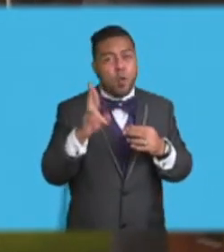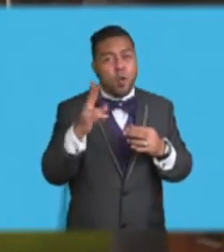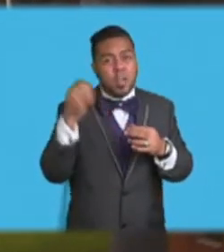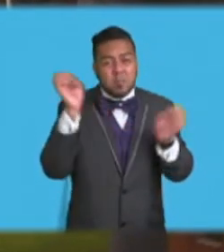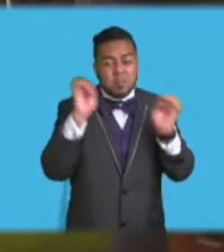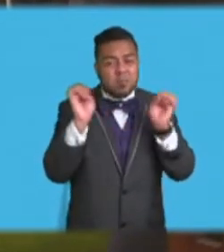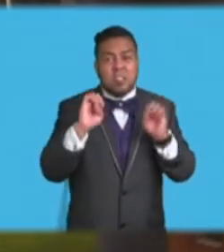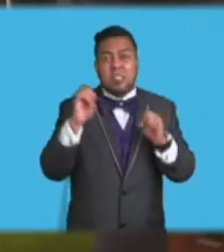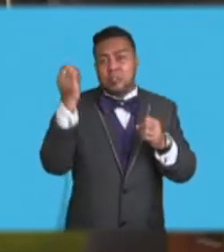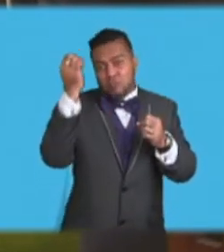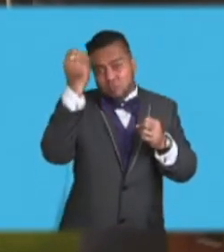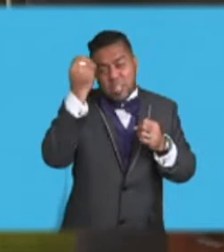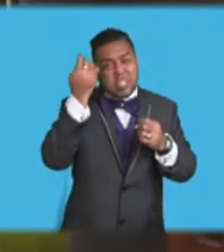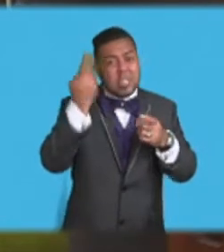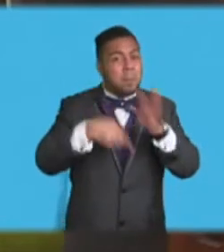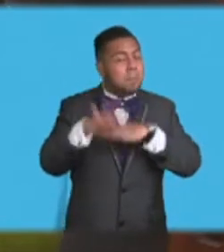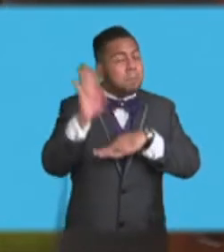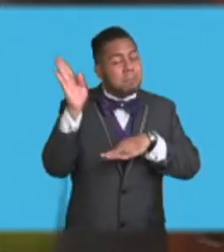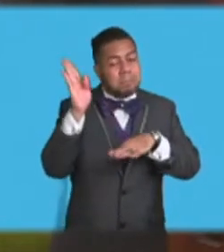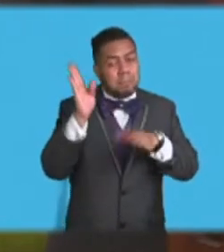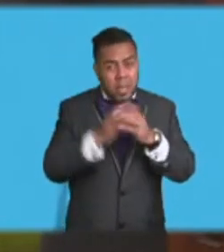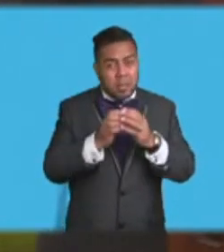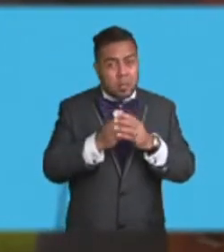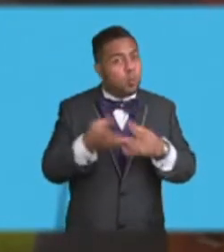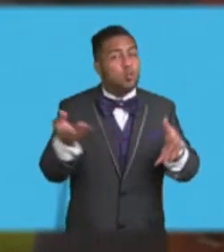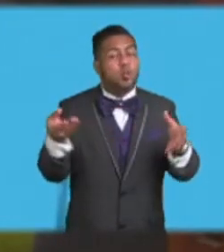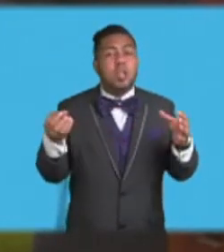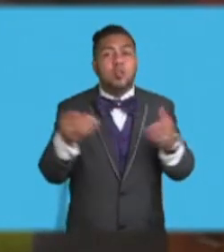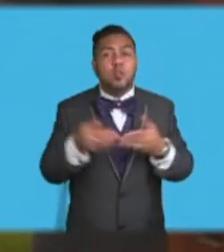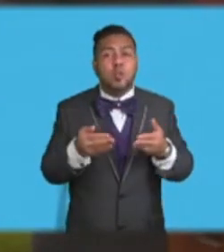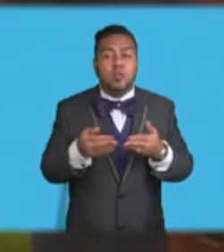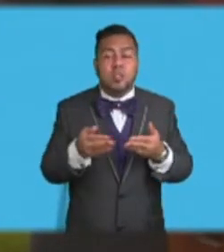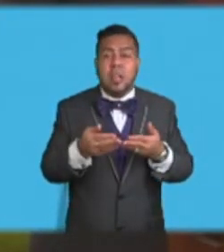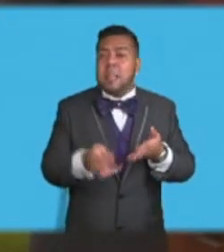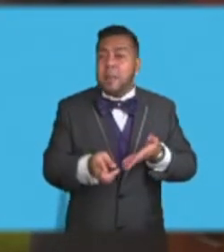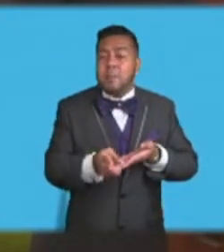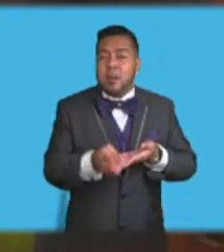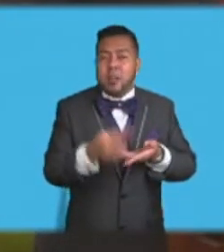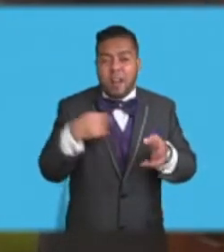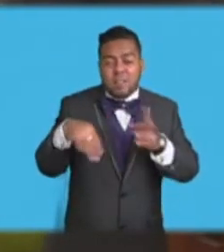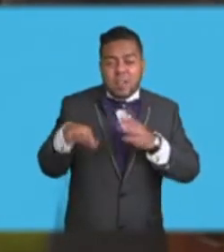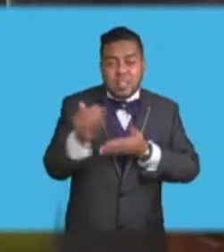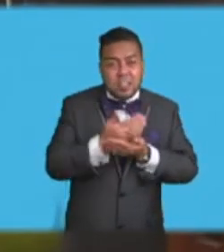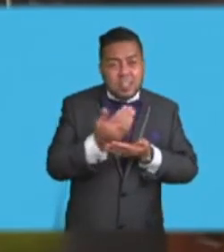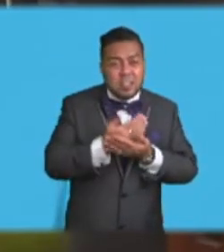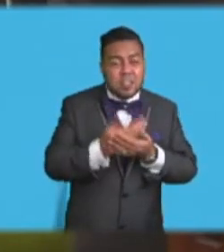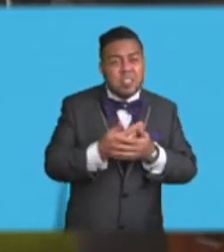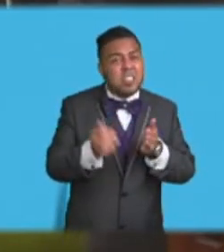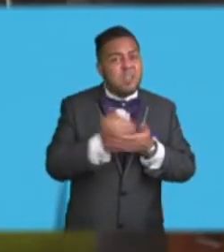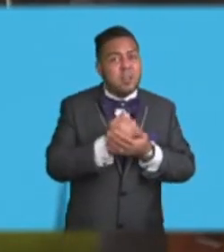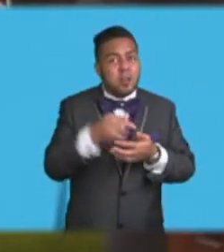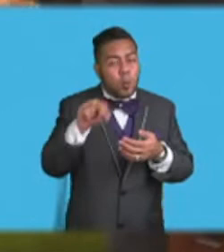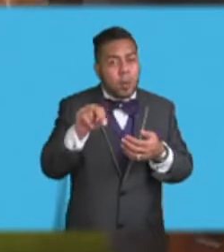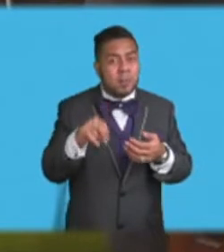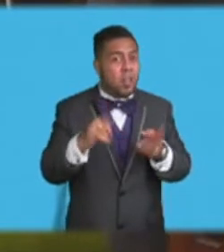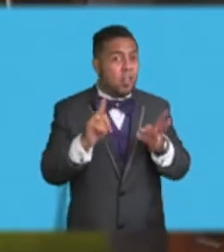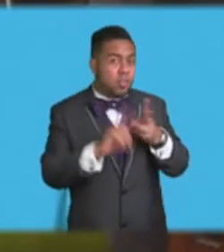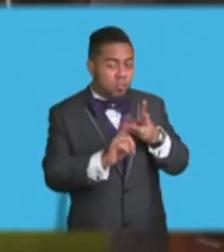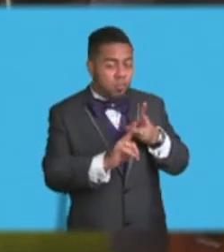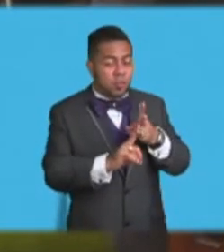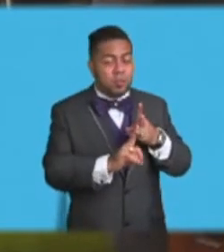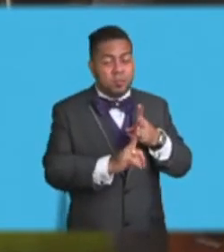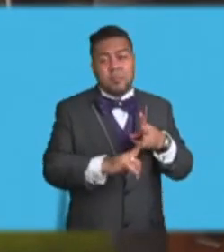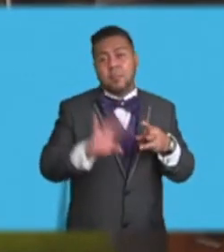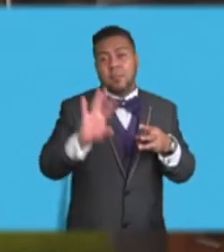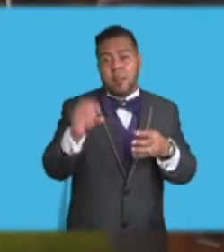and corrective action. The RBF should introduce recovery planning requirements for commercial banks. And thirdly, amendments to